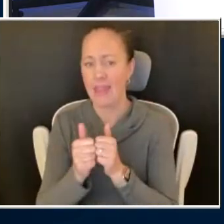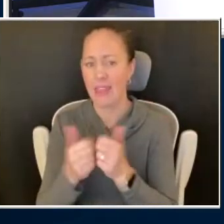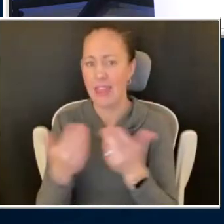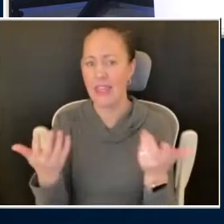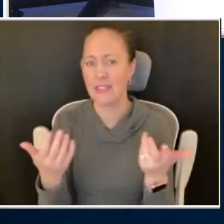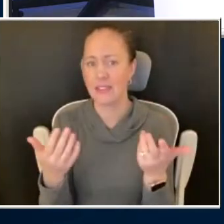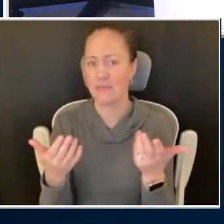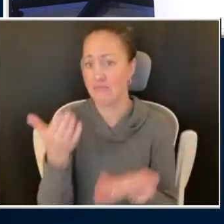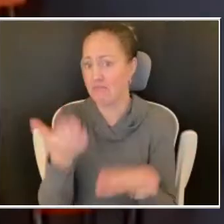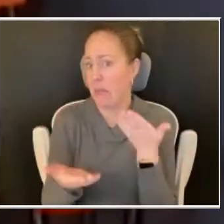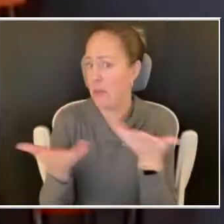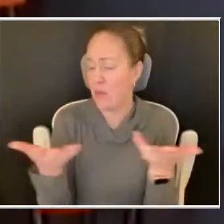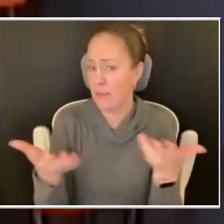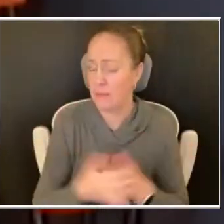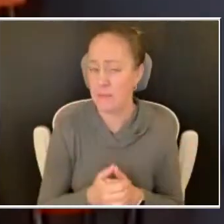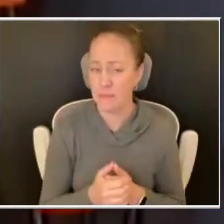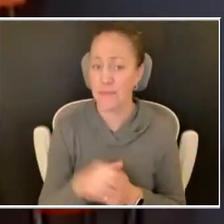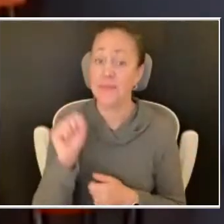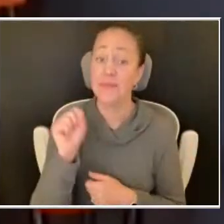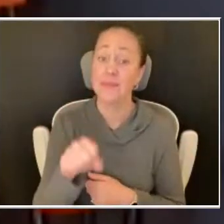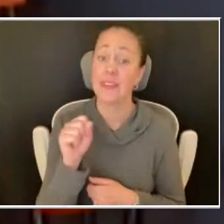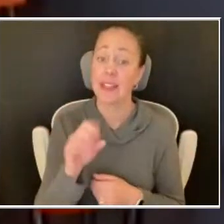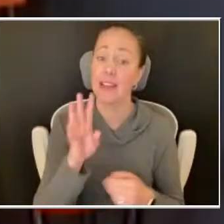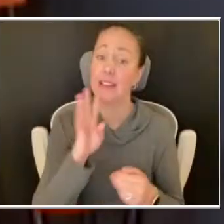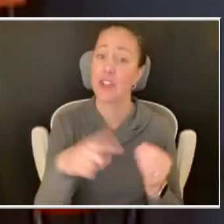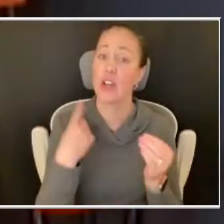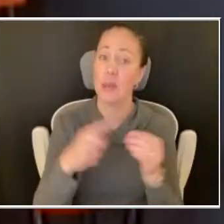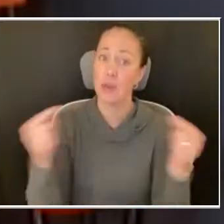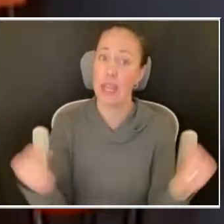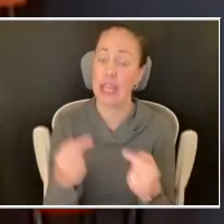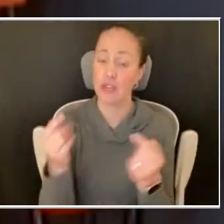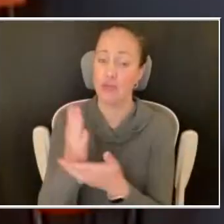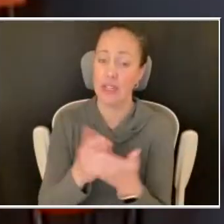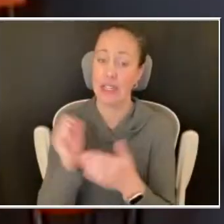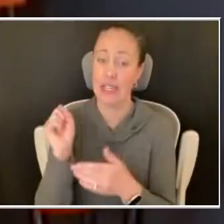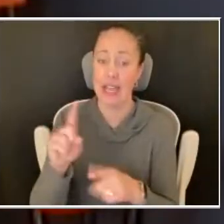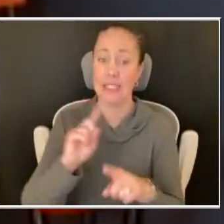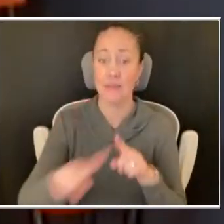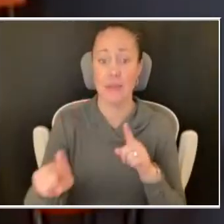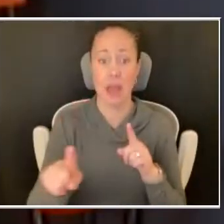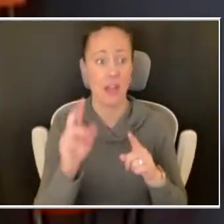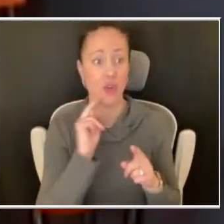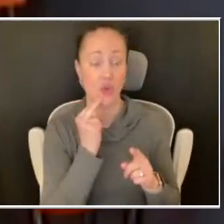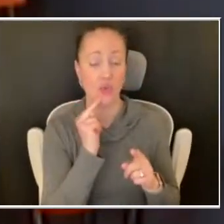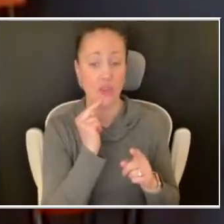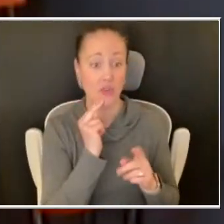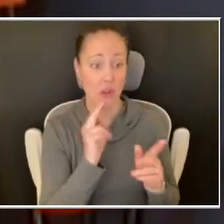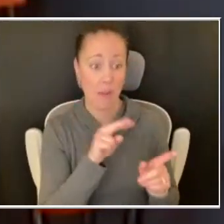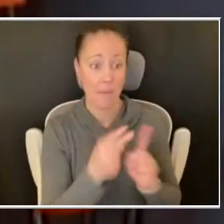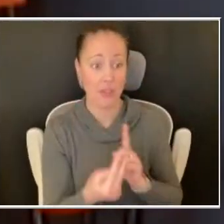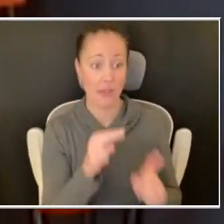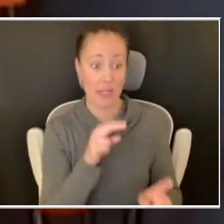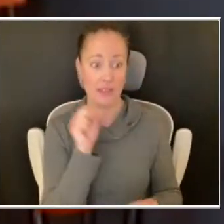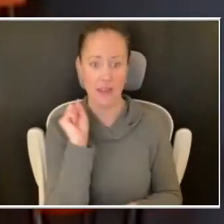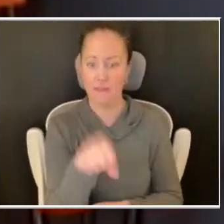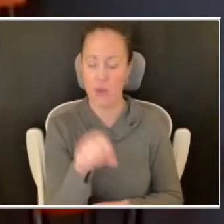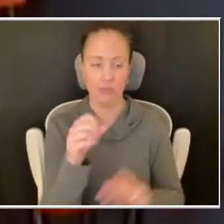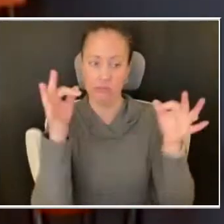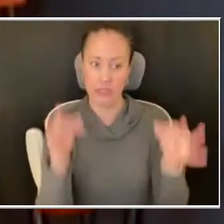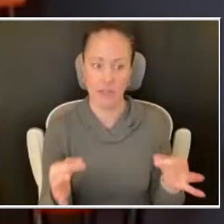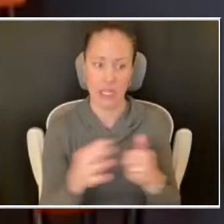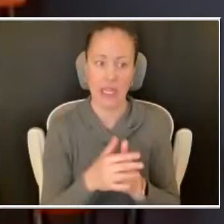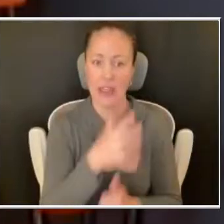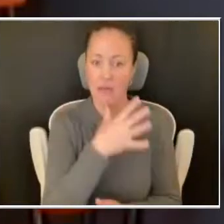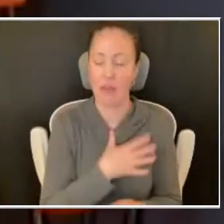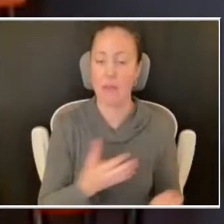be? Yeah, we touched a little bit on the injury aspect, but from a nutritional perspective, absolutely. Females are more